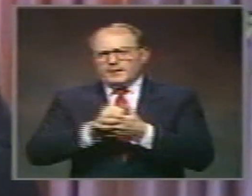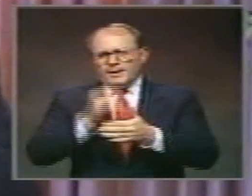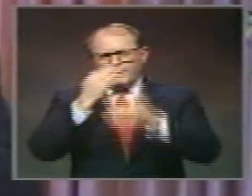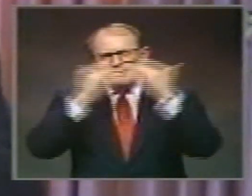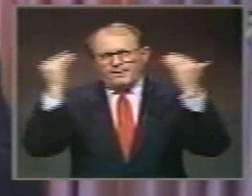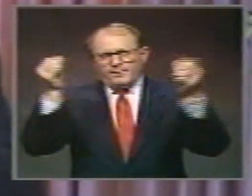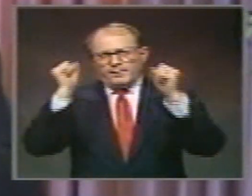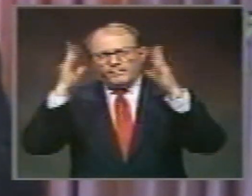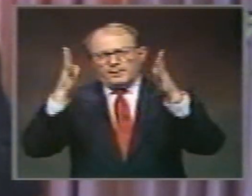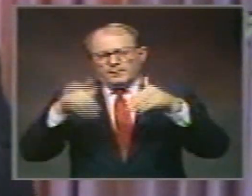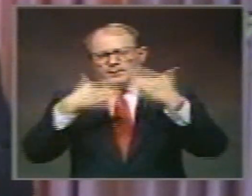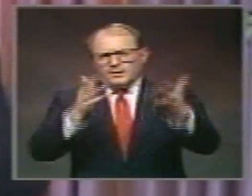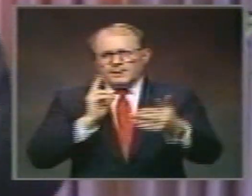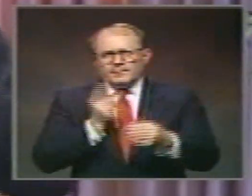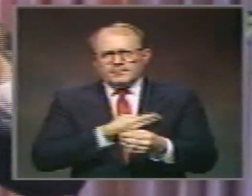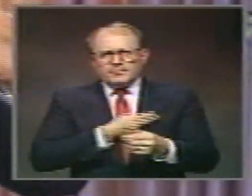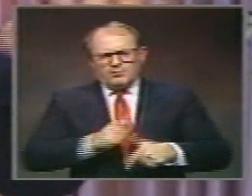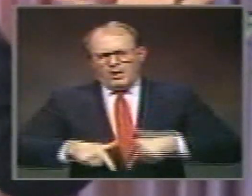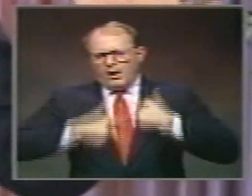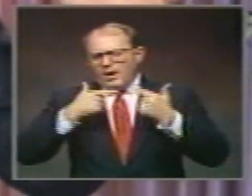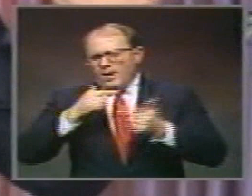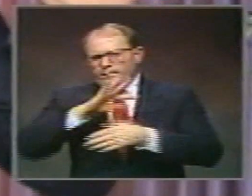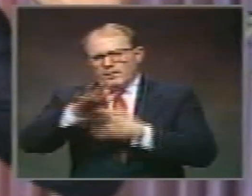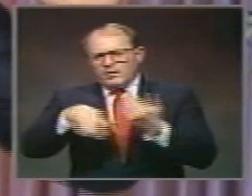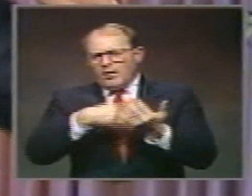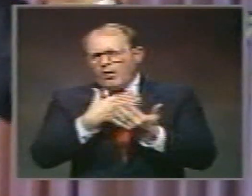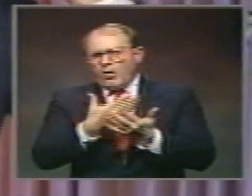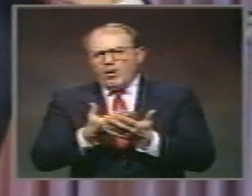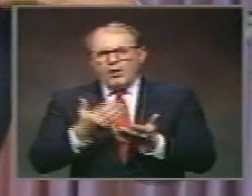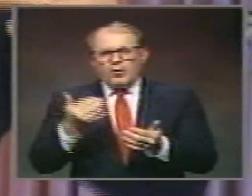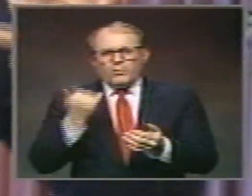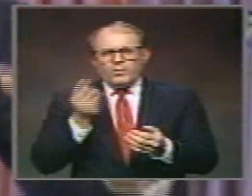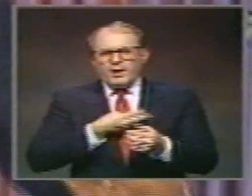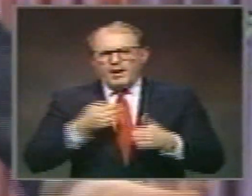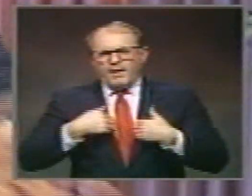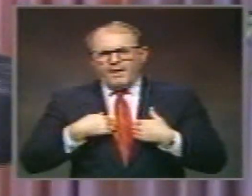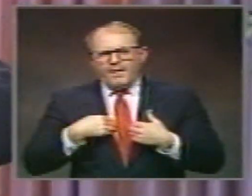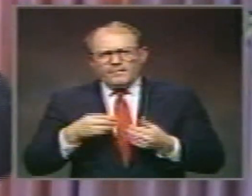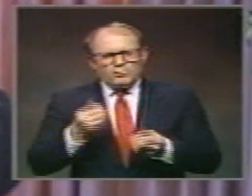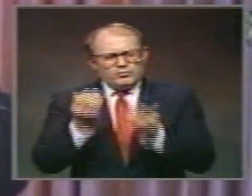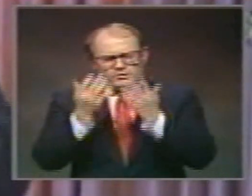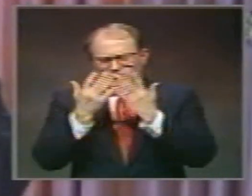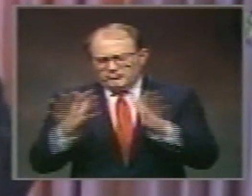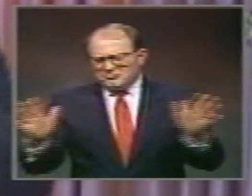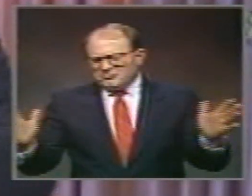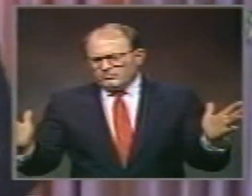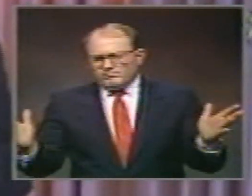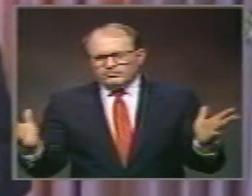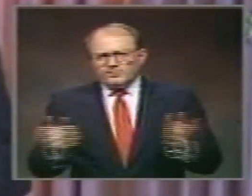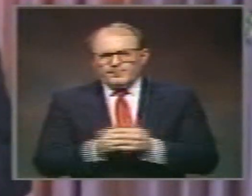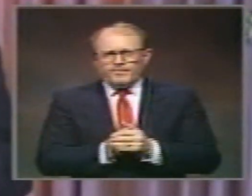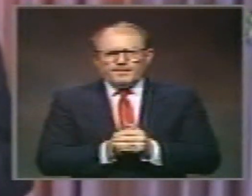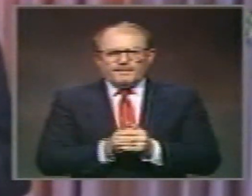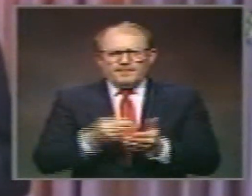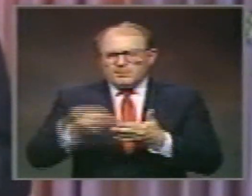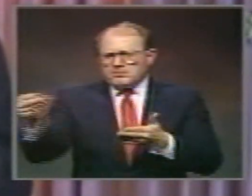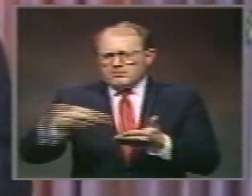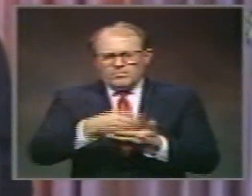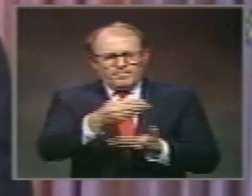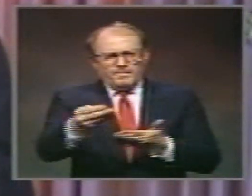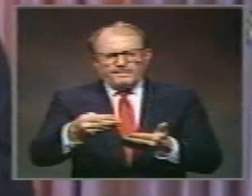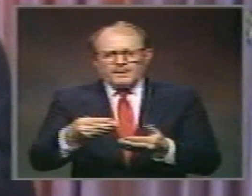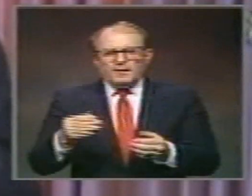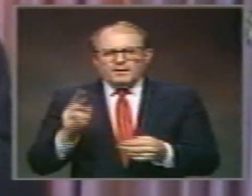such abundance, life and all that attends it, and we spend it all in the rebellious lifestyle,